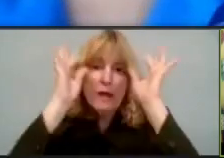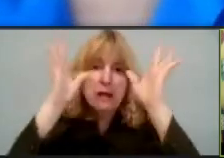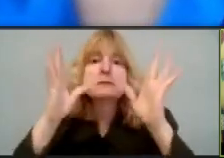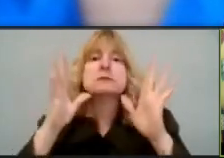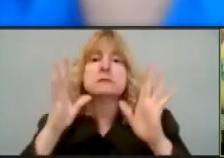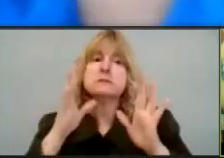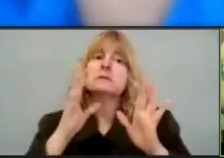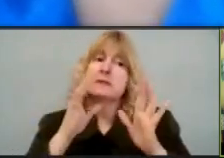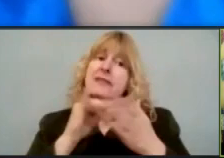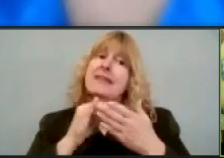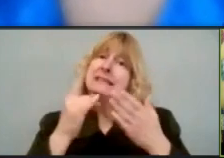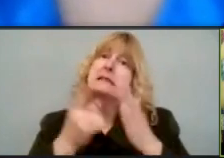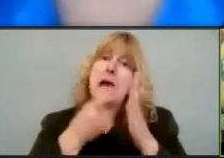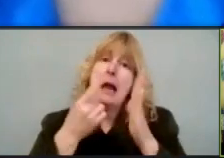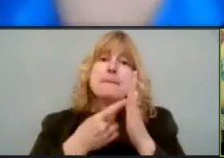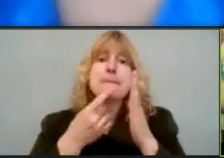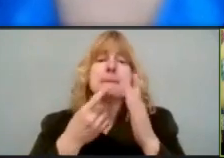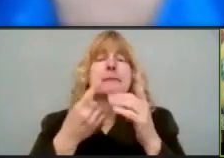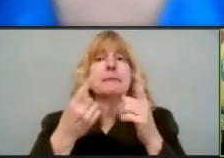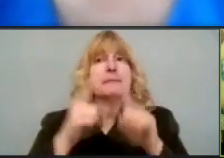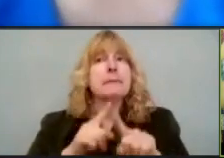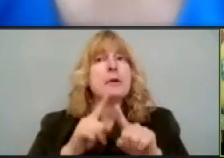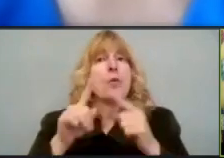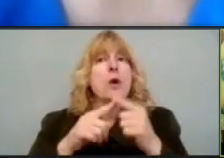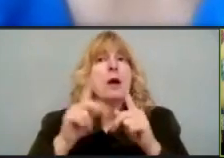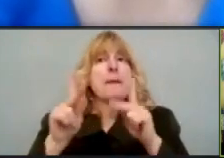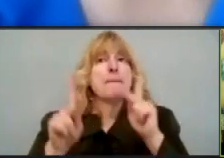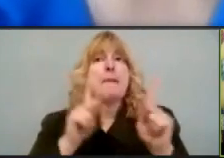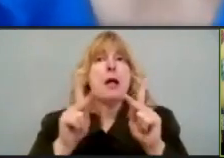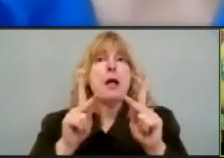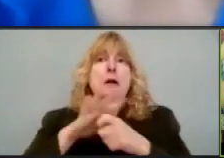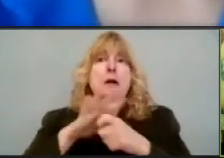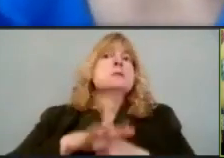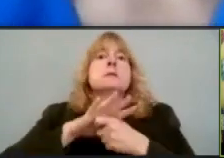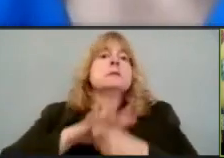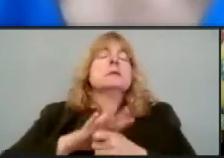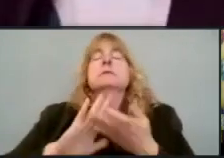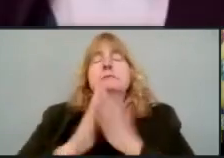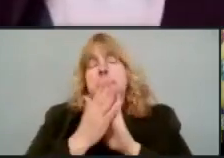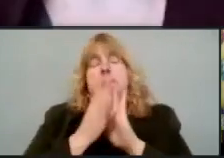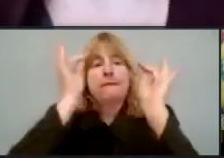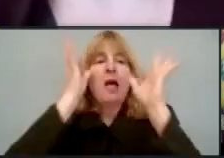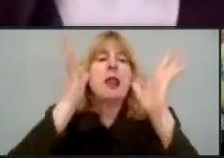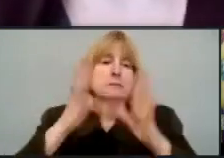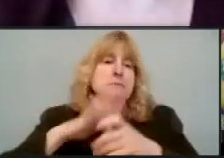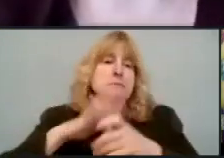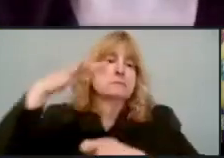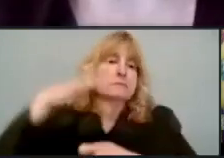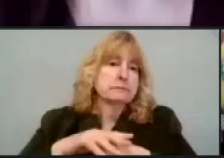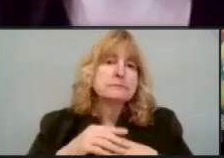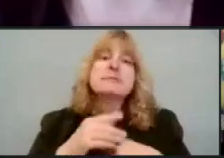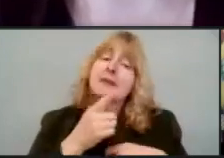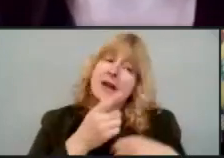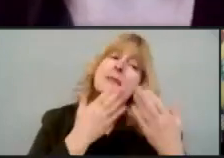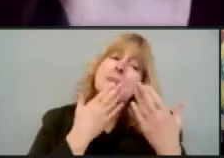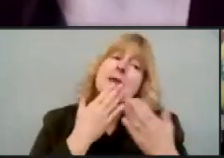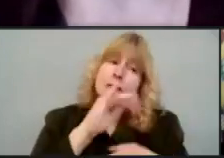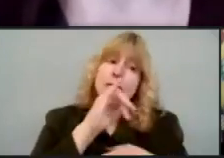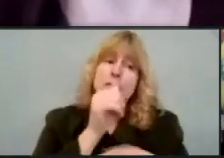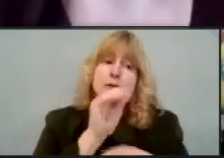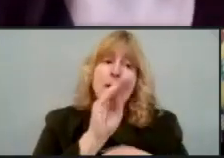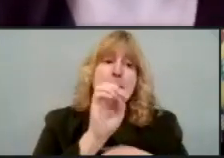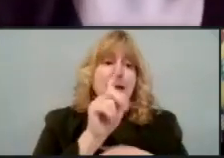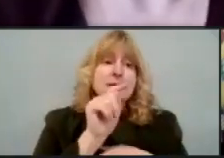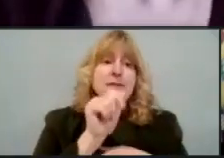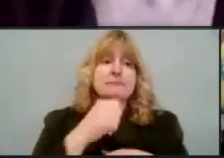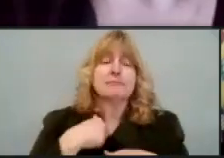that people have when they are under stress. Absolutely. Thank you so much, Jametta, and I appreciate the opportunity to come and speak